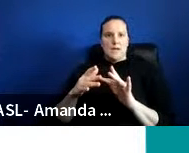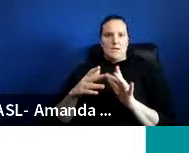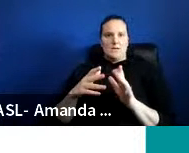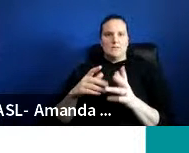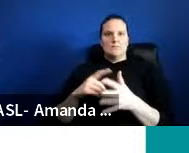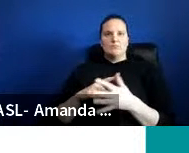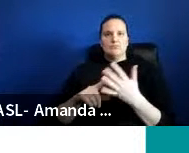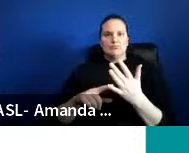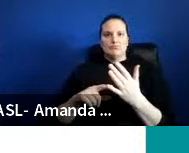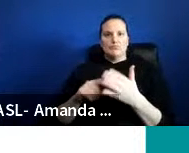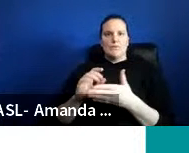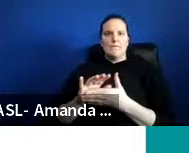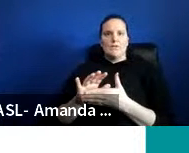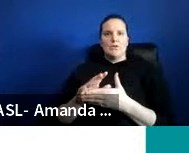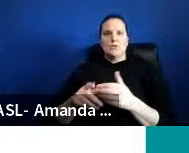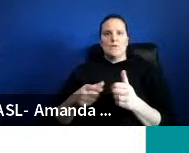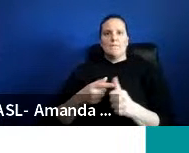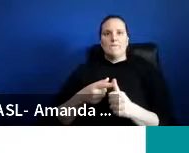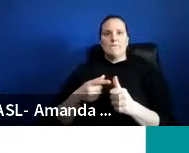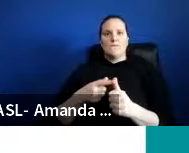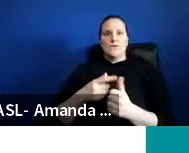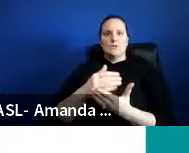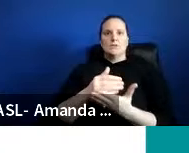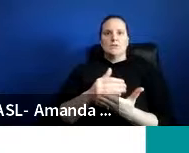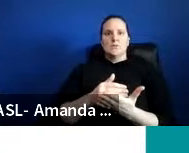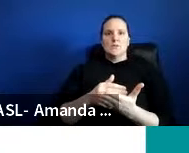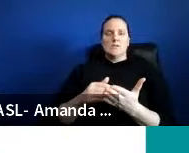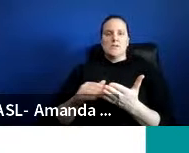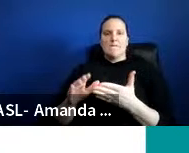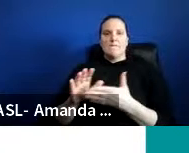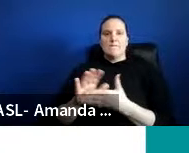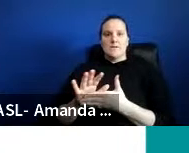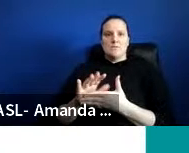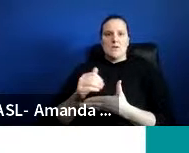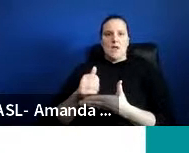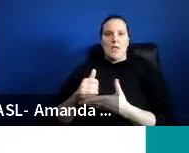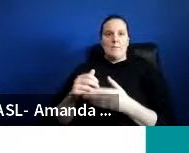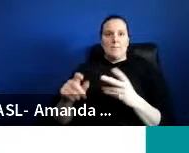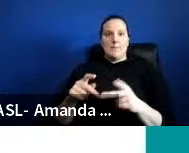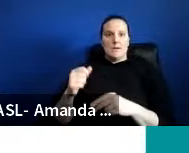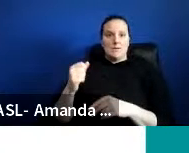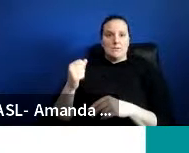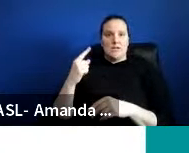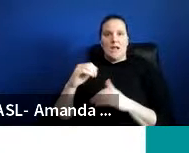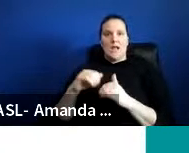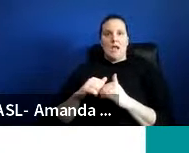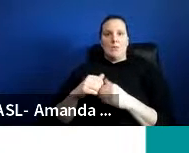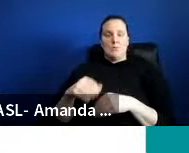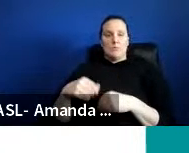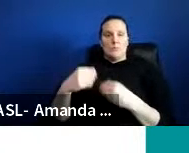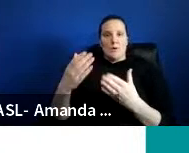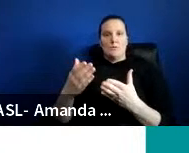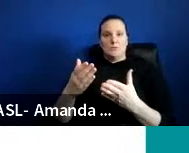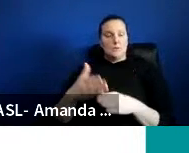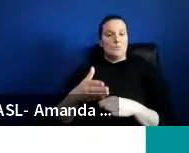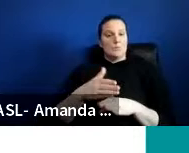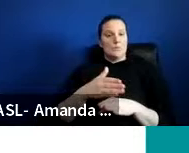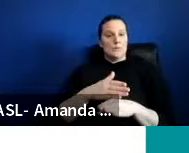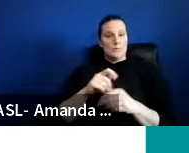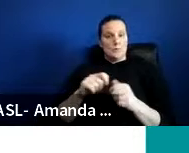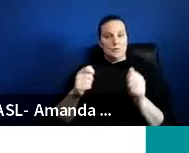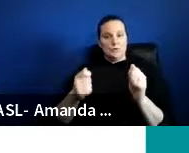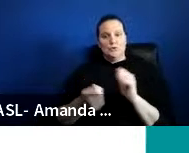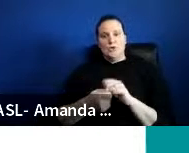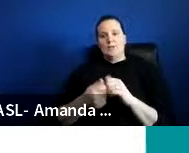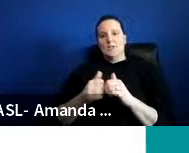these videos, the first series of videos to help people understand how the proposed improvements will change the way